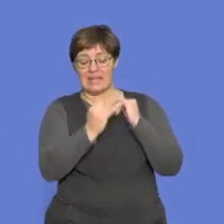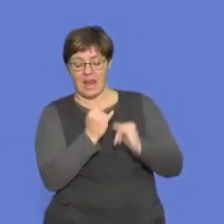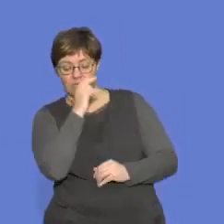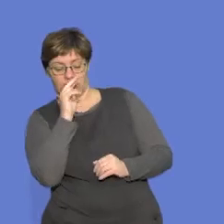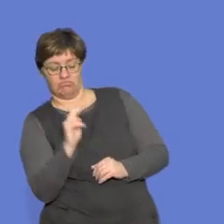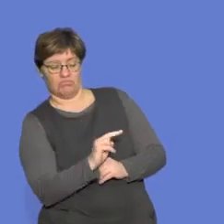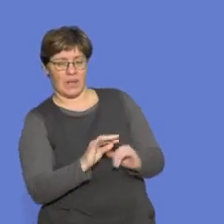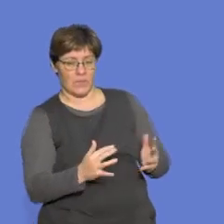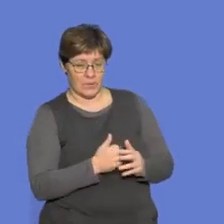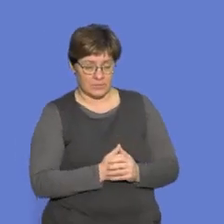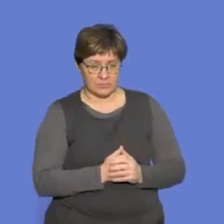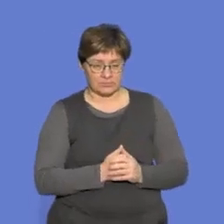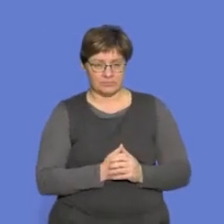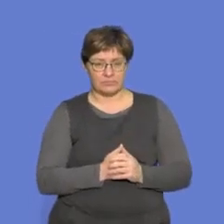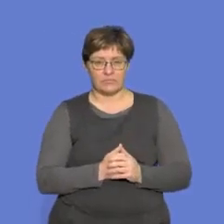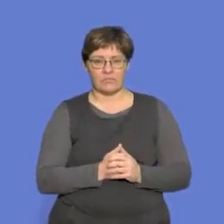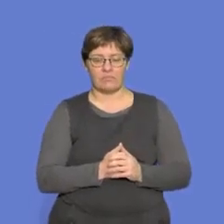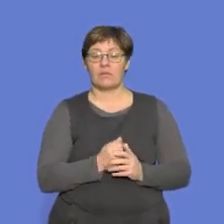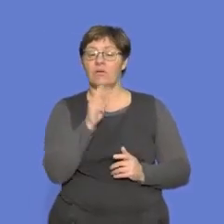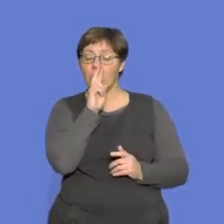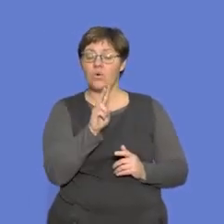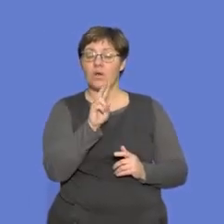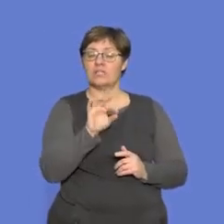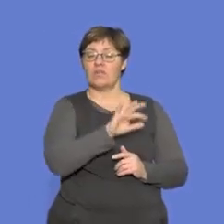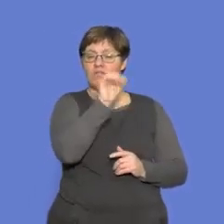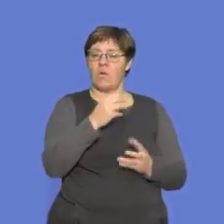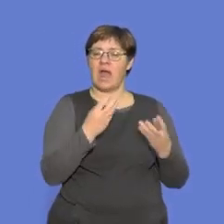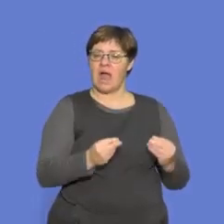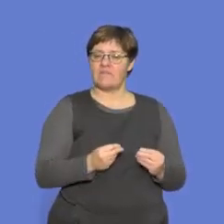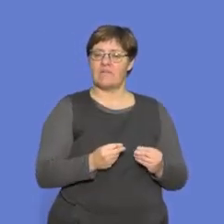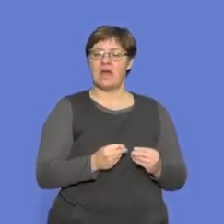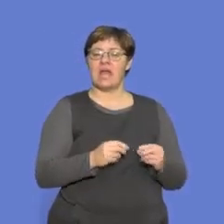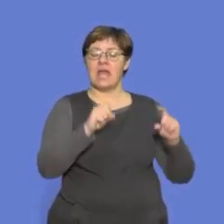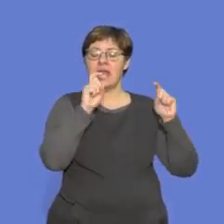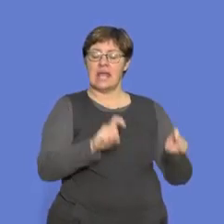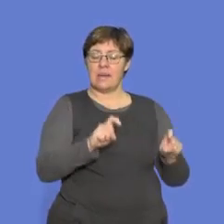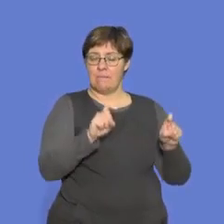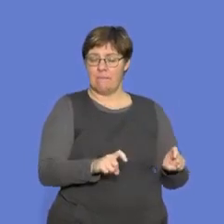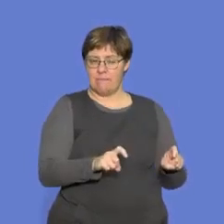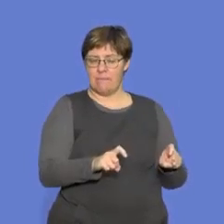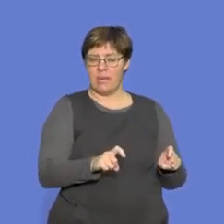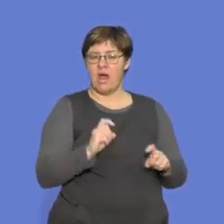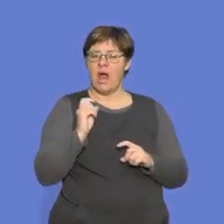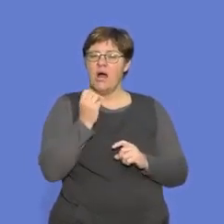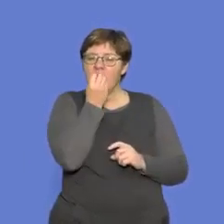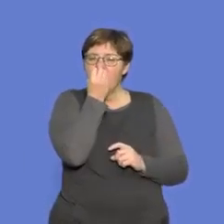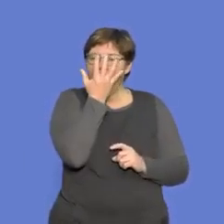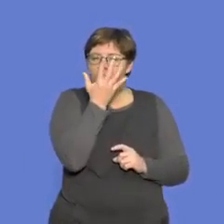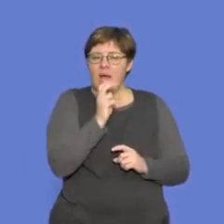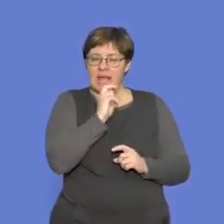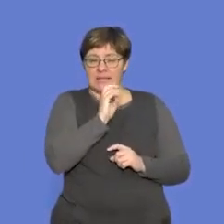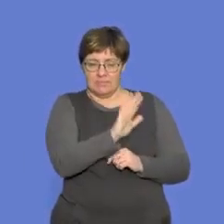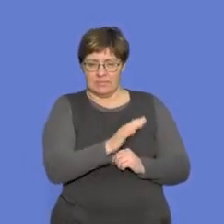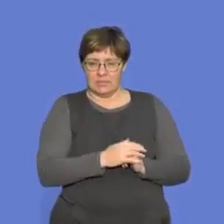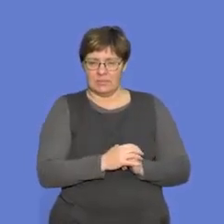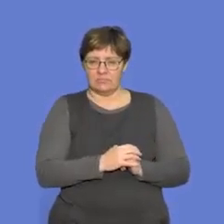Guys, when we look at South Africa, we've got the Cape Floral Kingdom. This is the smallest of the 6 plant kingdoms